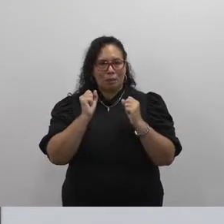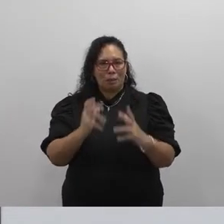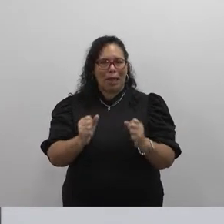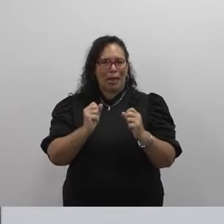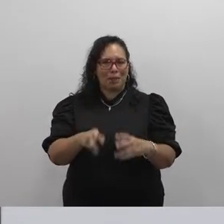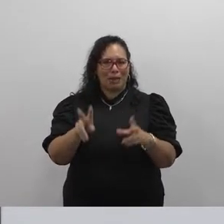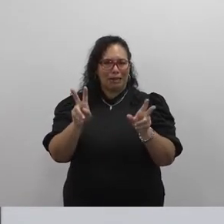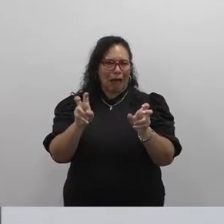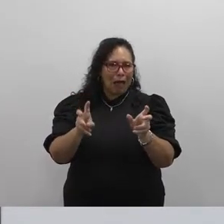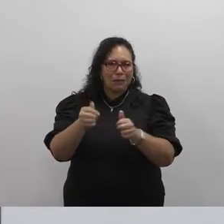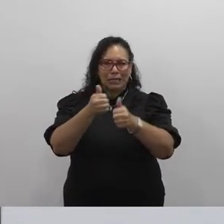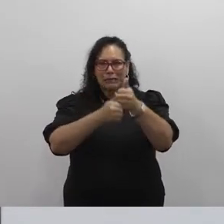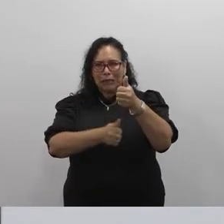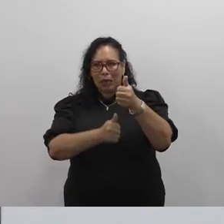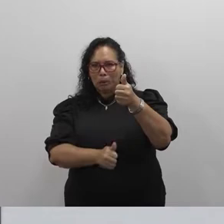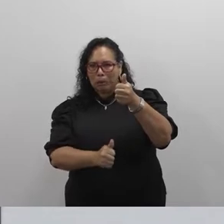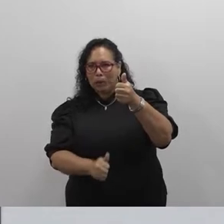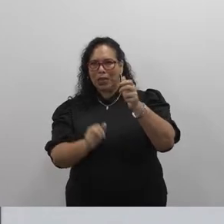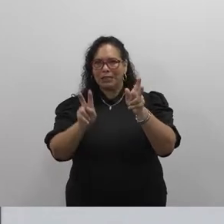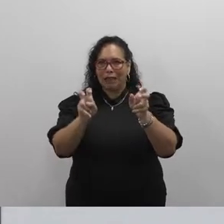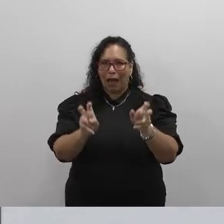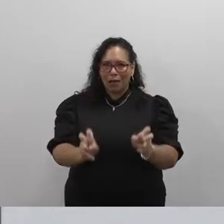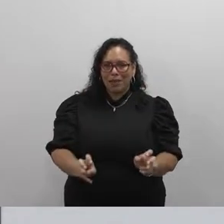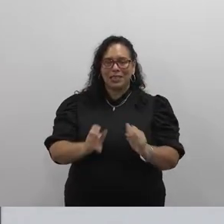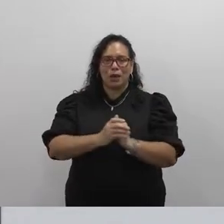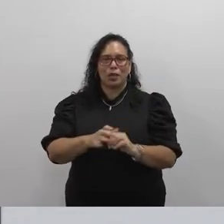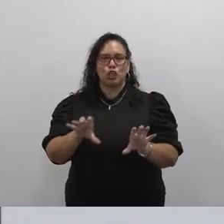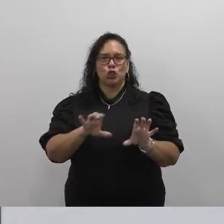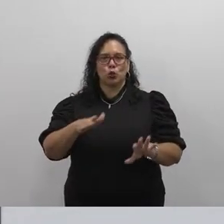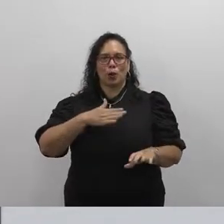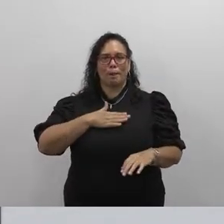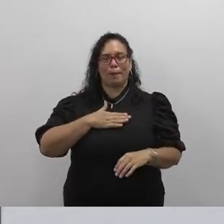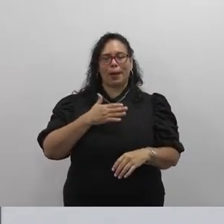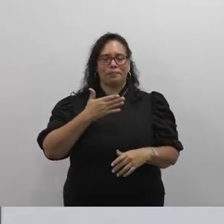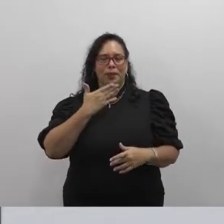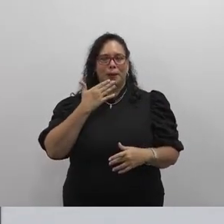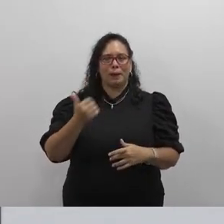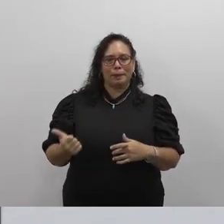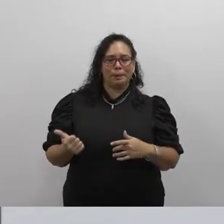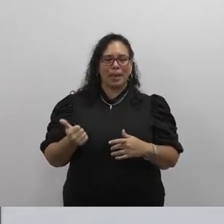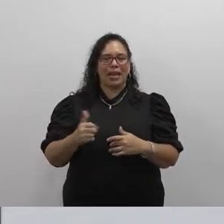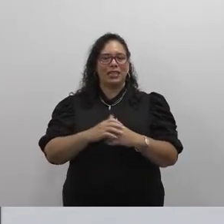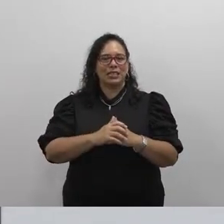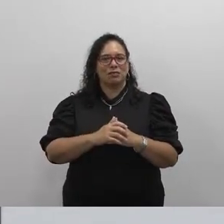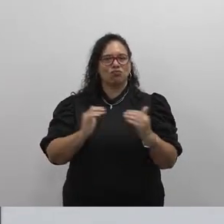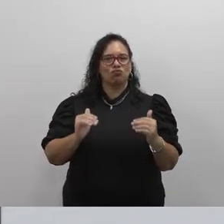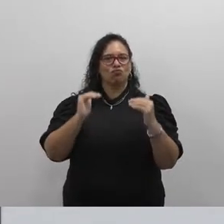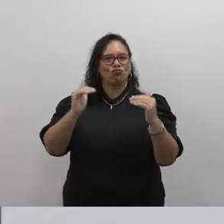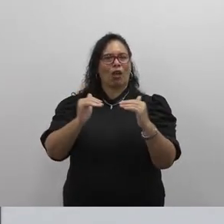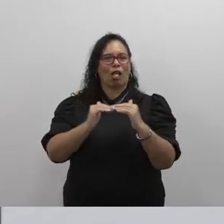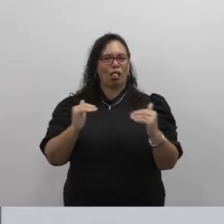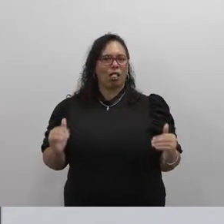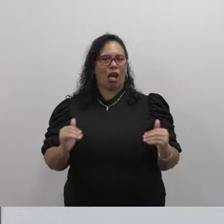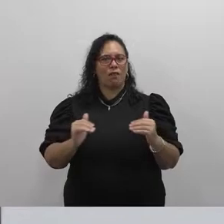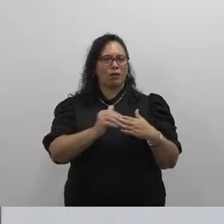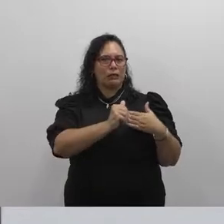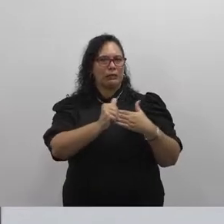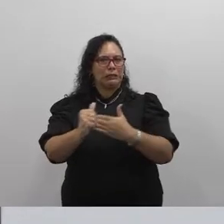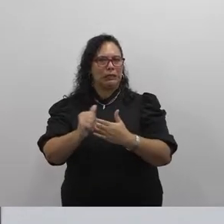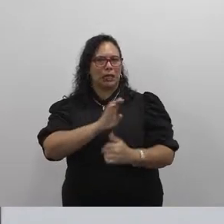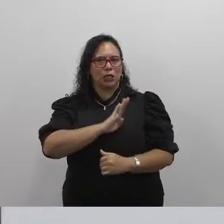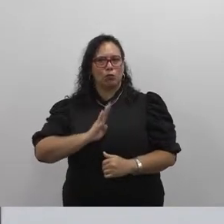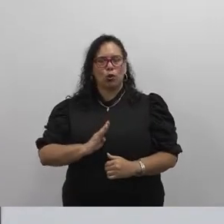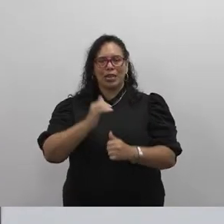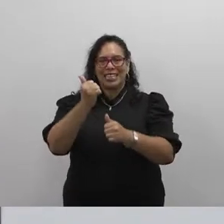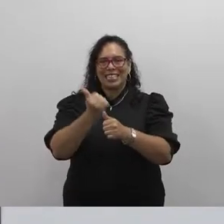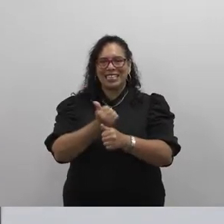and subtopics. I'm going to do my best to keep the conversation at a very high level, yet walk the board through each of the different components of importance just to make sure